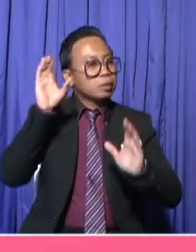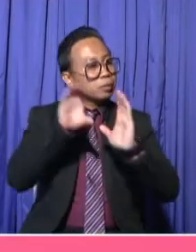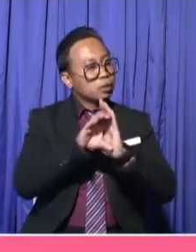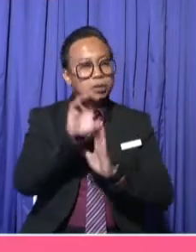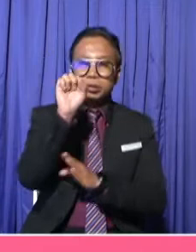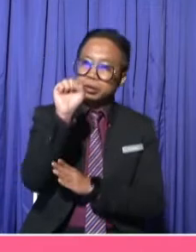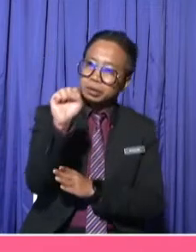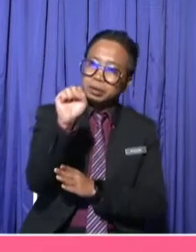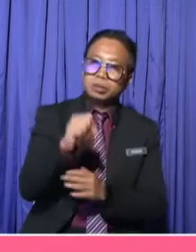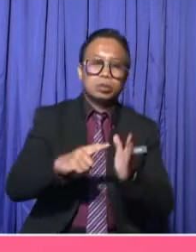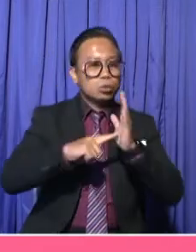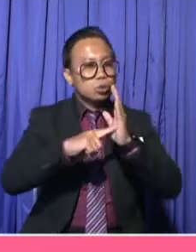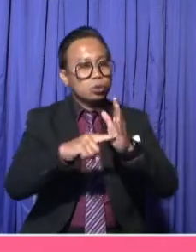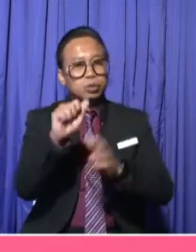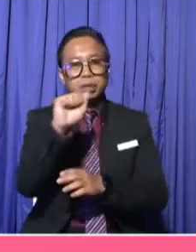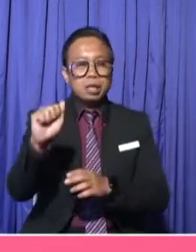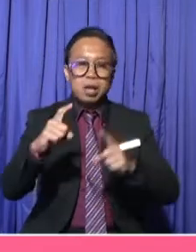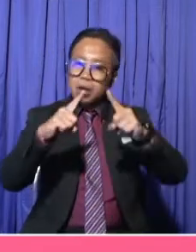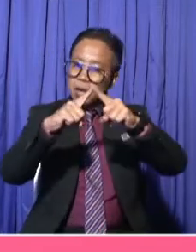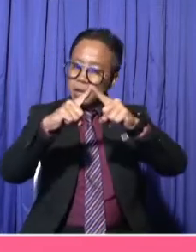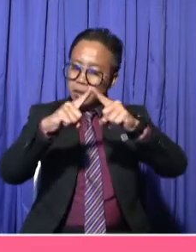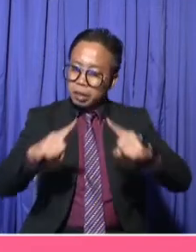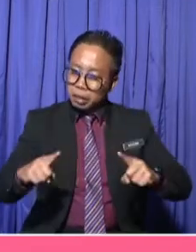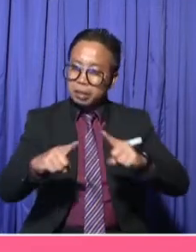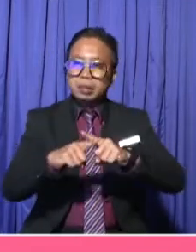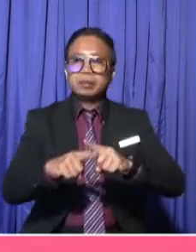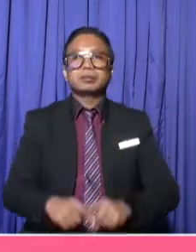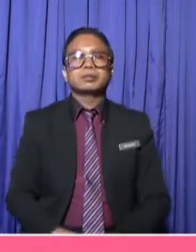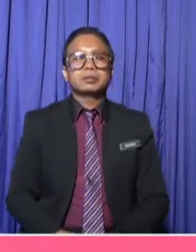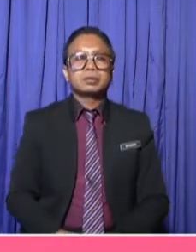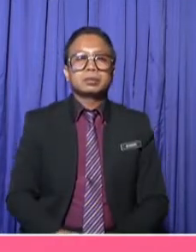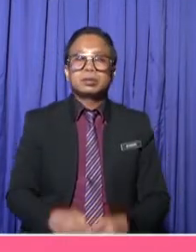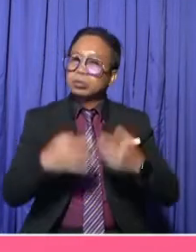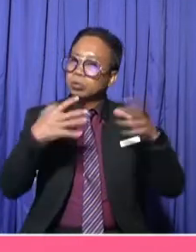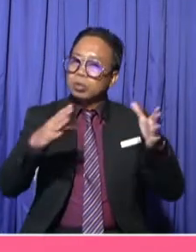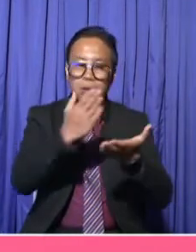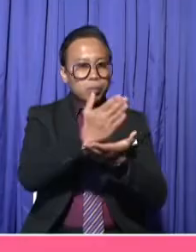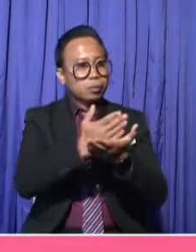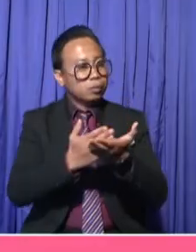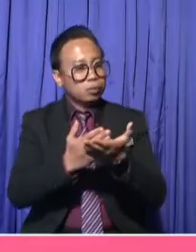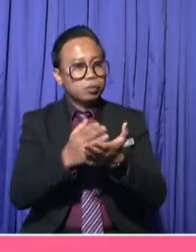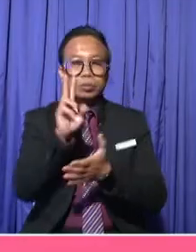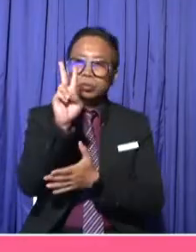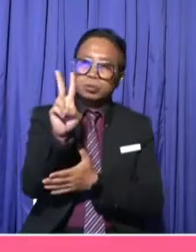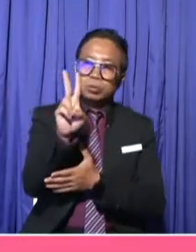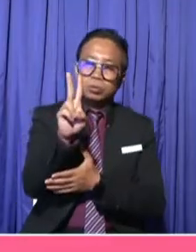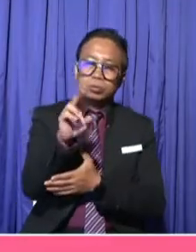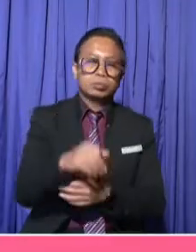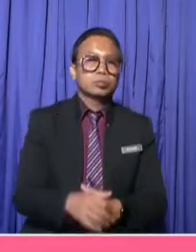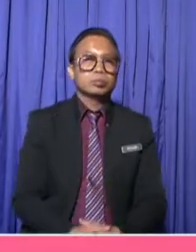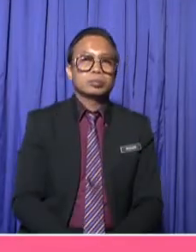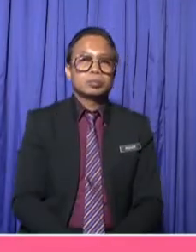Picture C shows a rectangle. It has been divided into 2